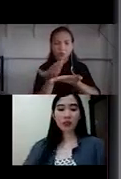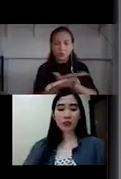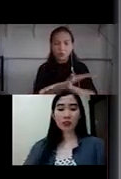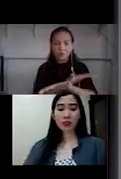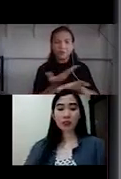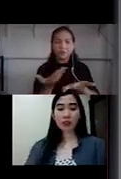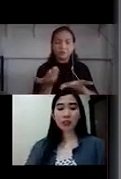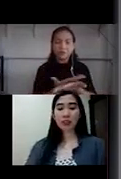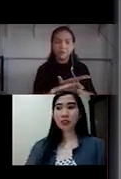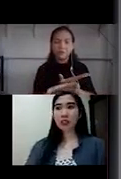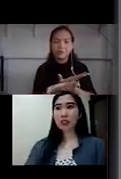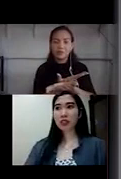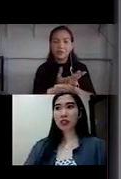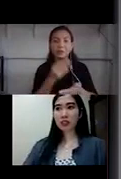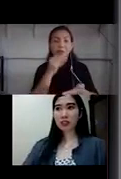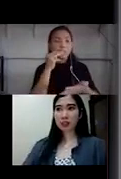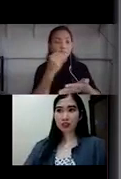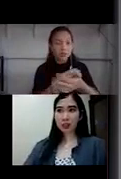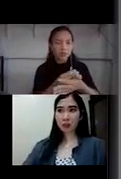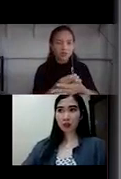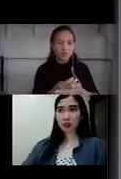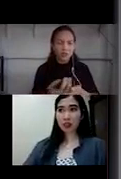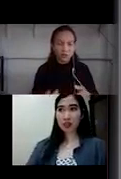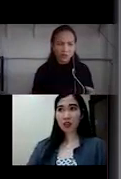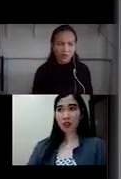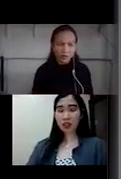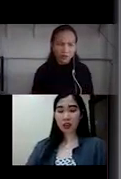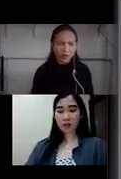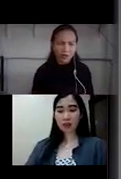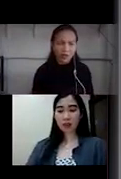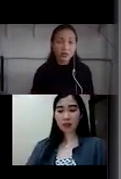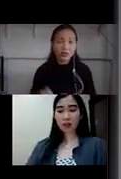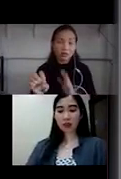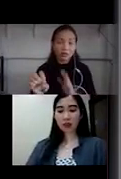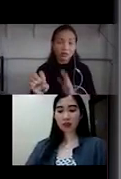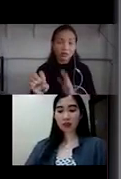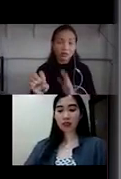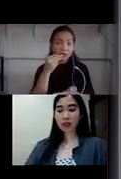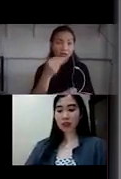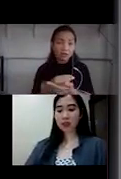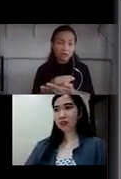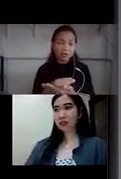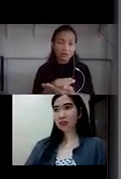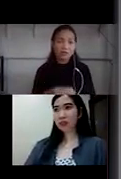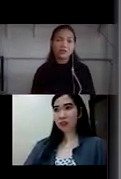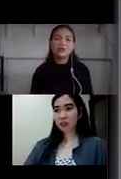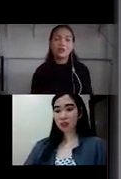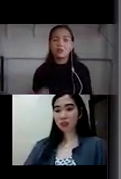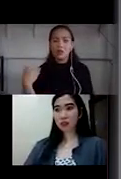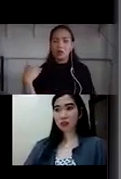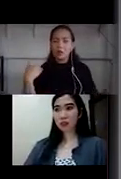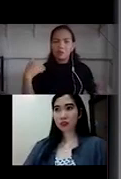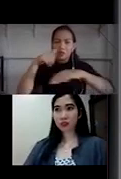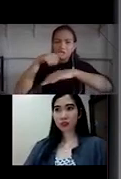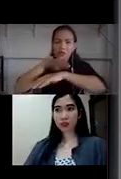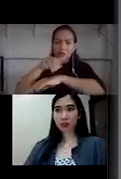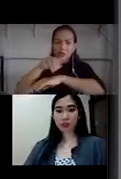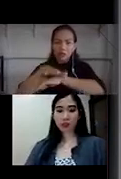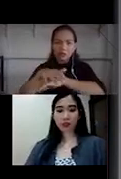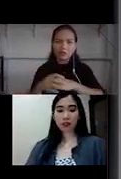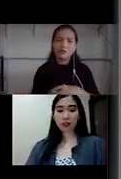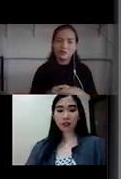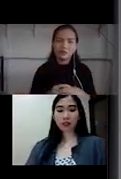ng gagawin nating message. Dear, tapos kunyari, wala ka pa namang sesendan.